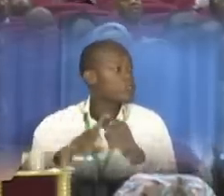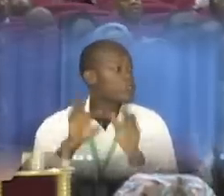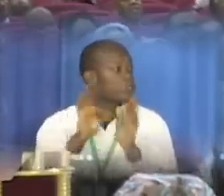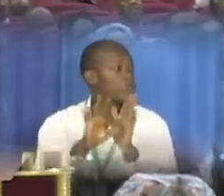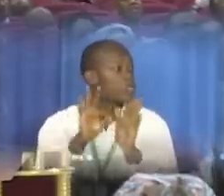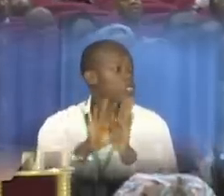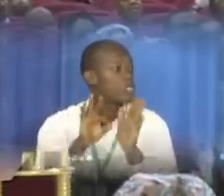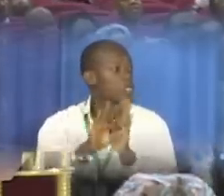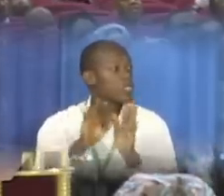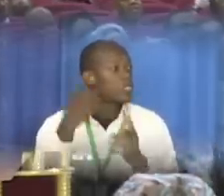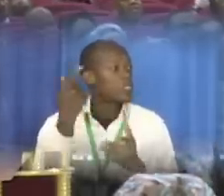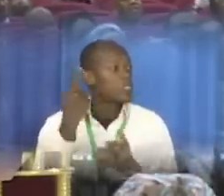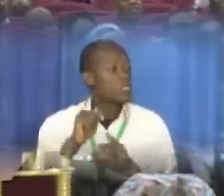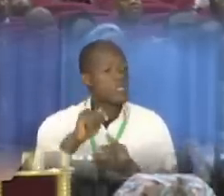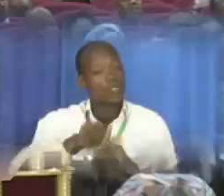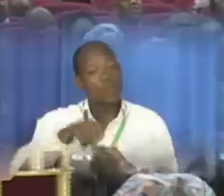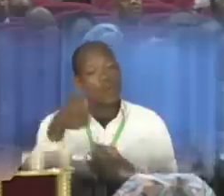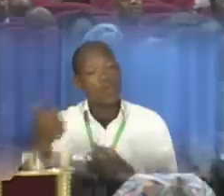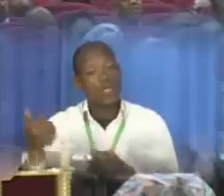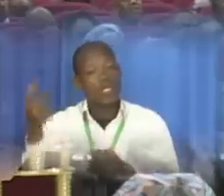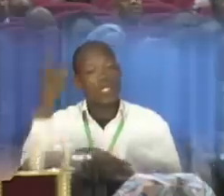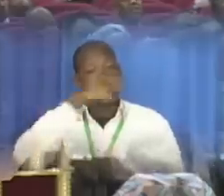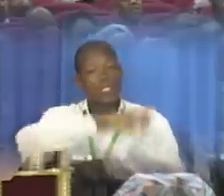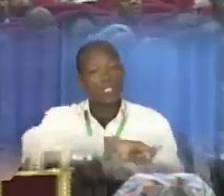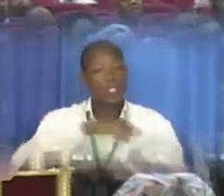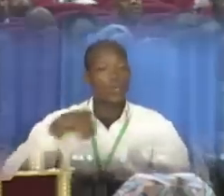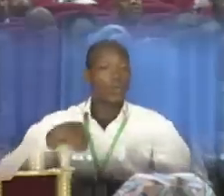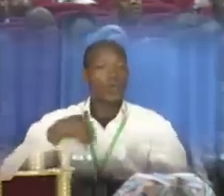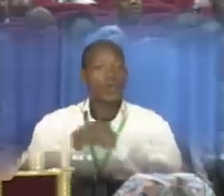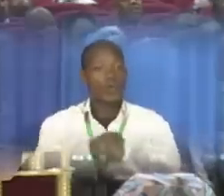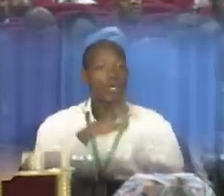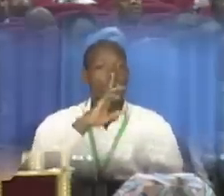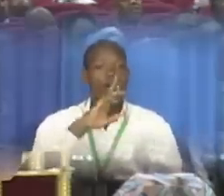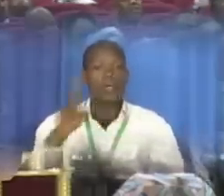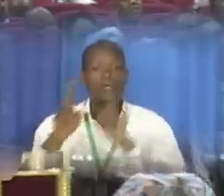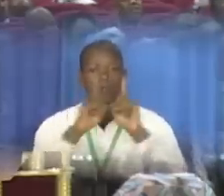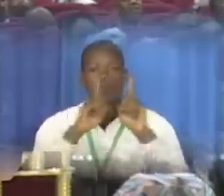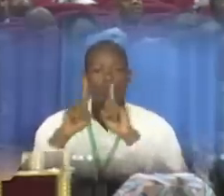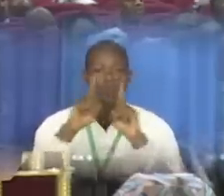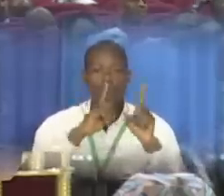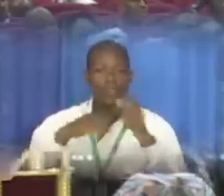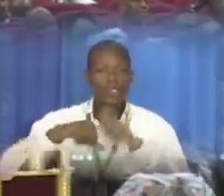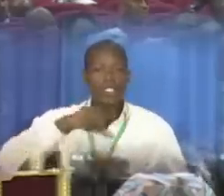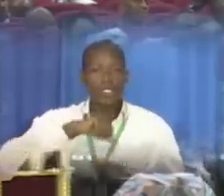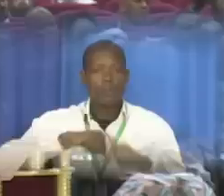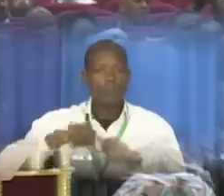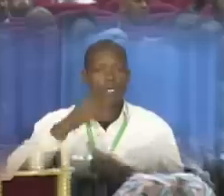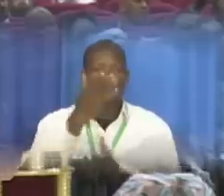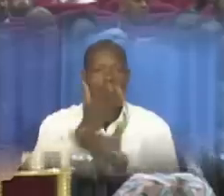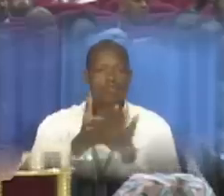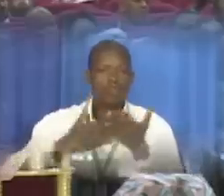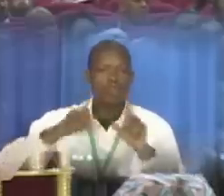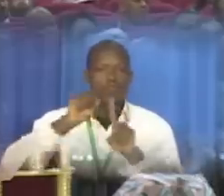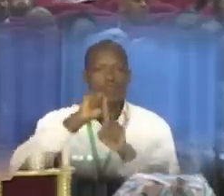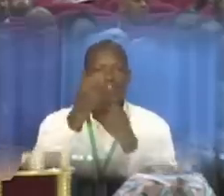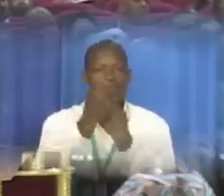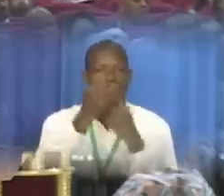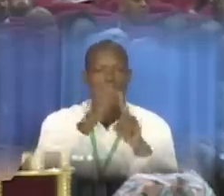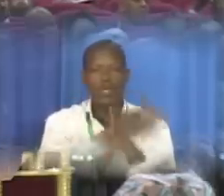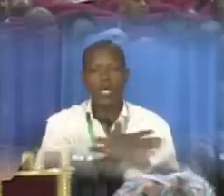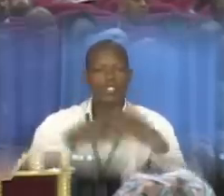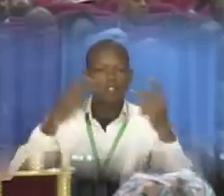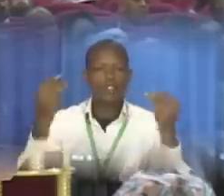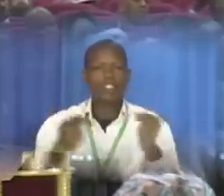day we were talking about some situations, and he suddenly began to talk about